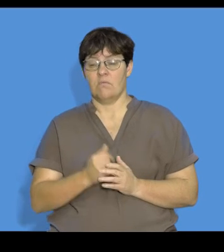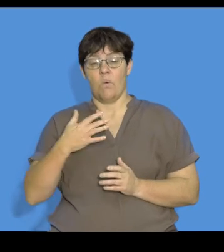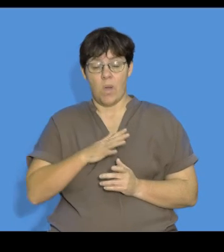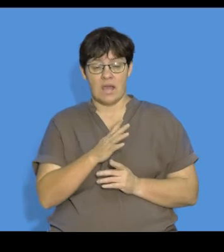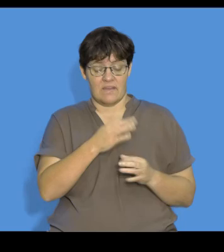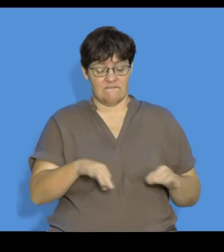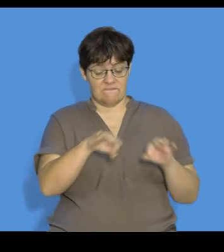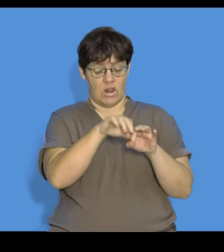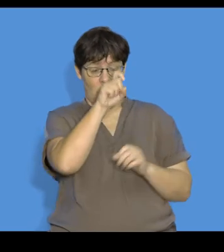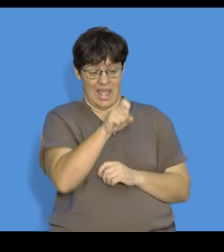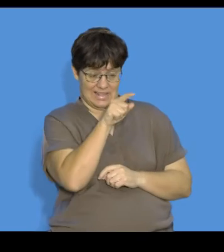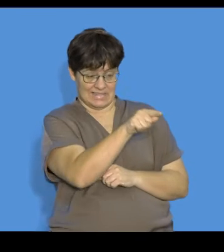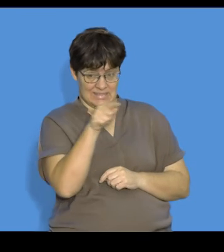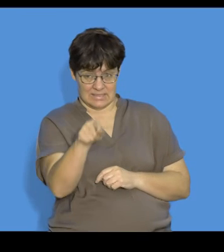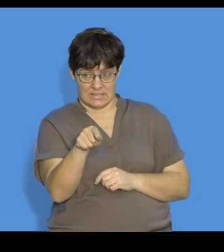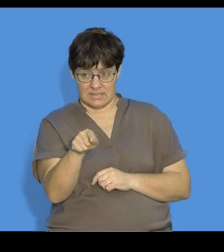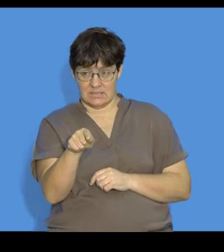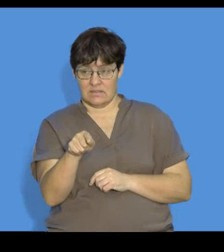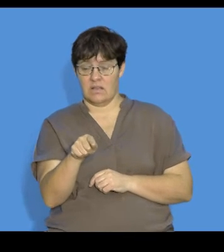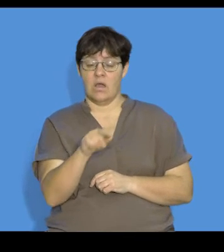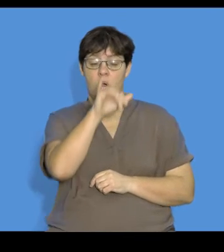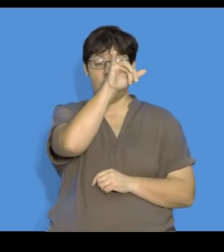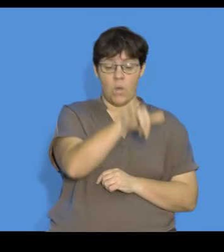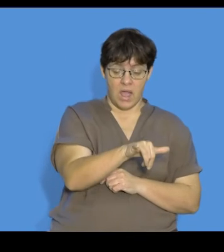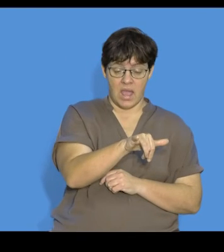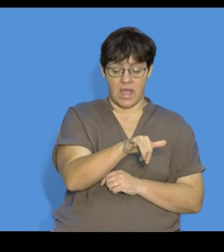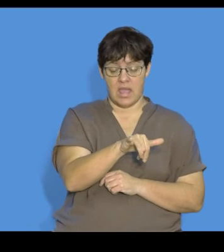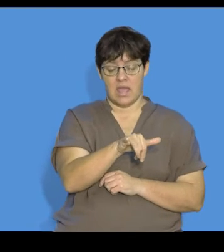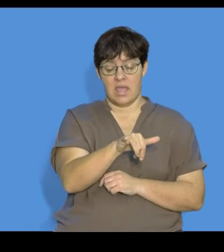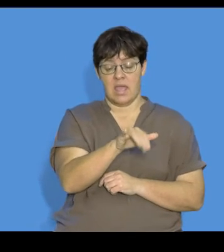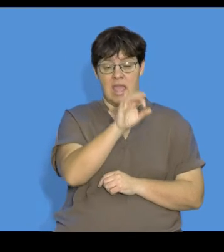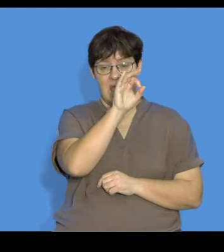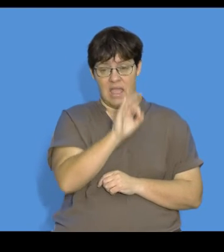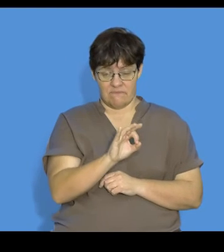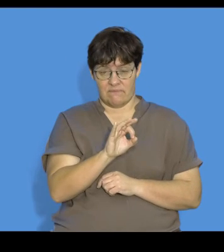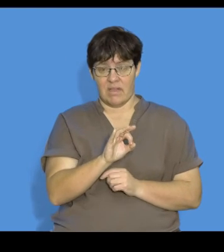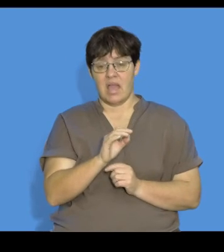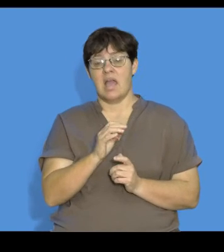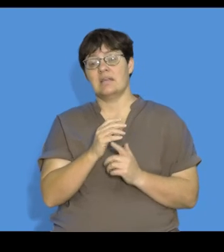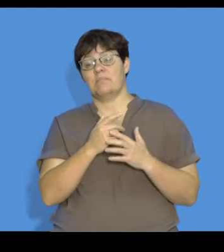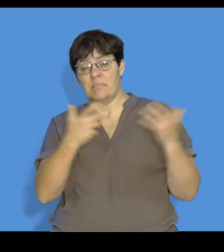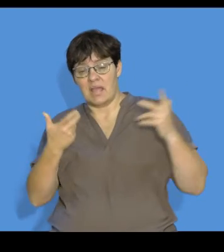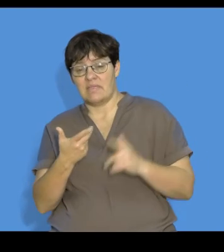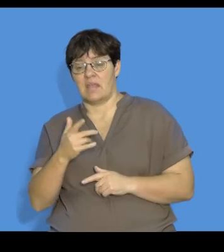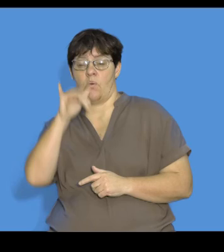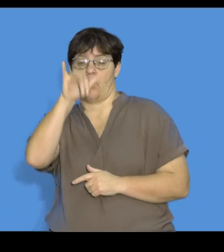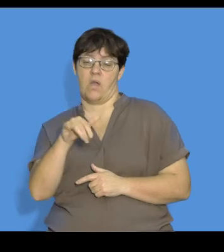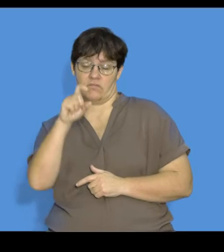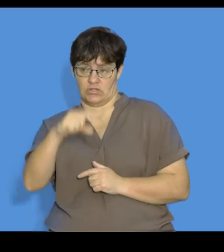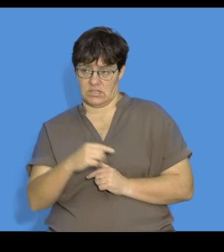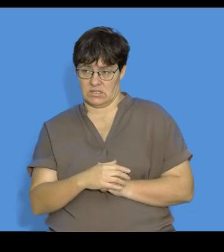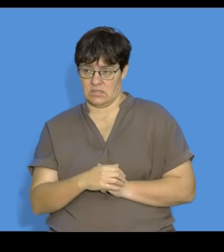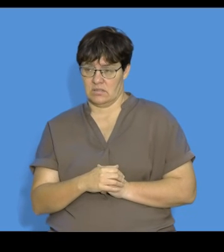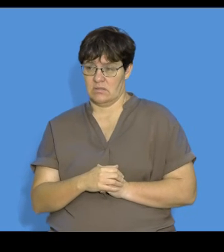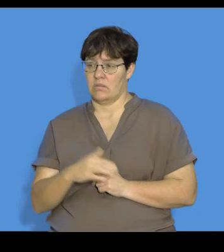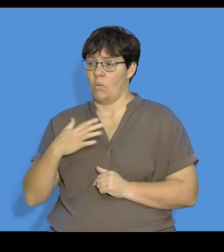the values of x, where the y of f is bigger than the y of g, I'm simply saying I